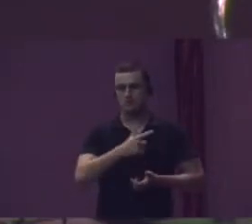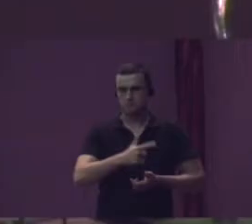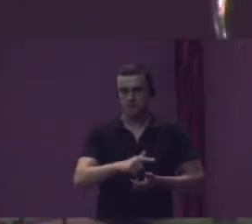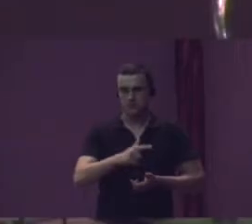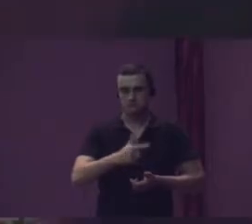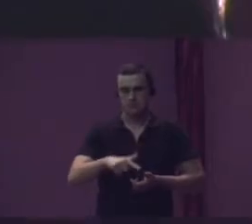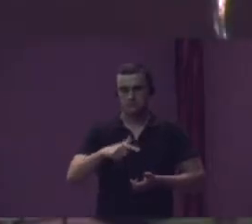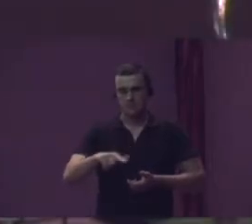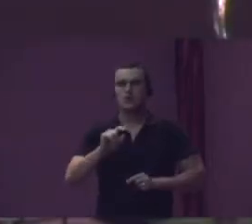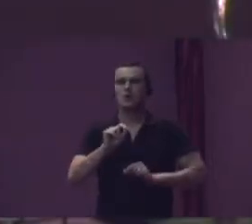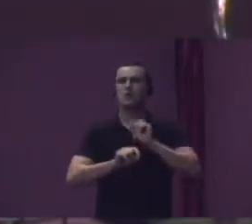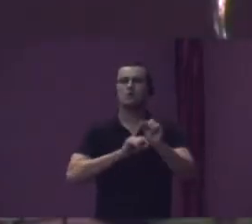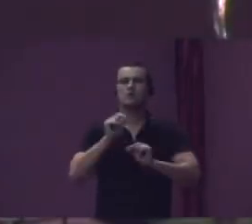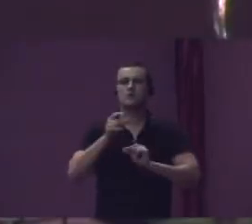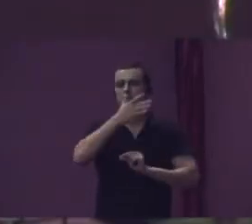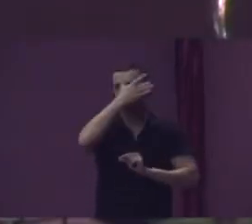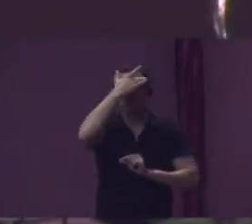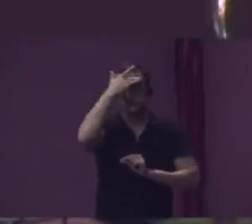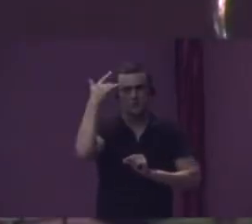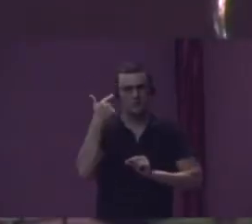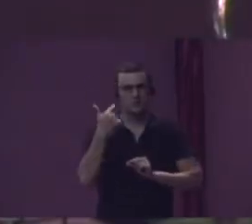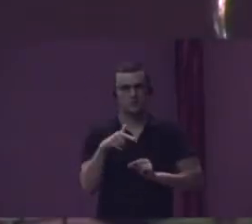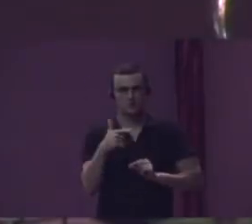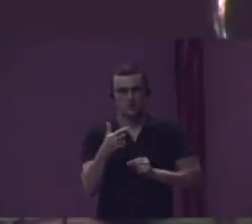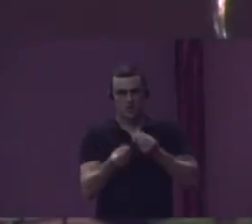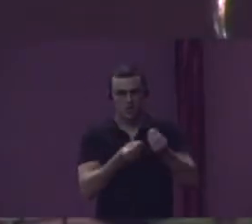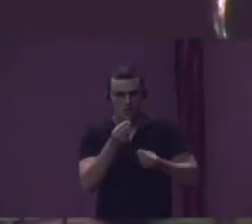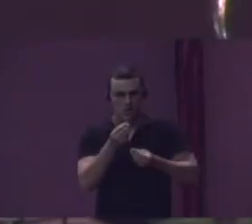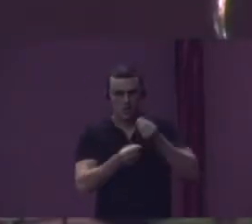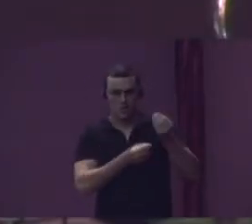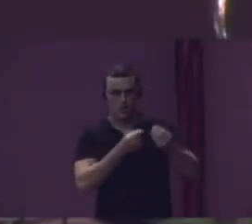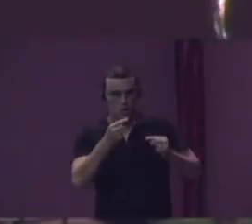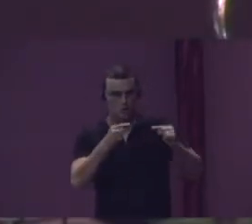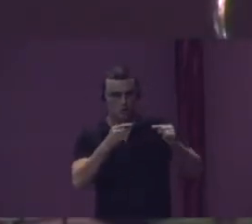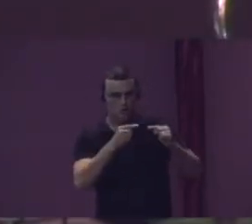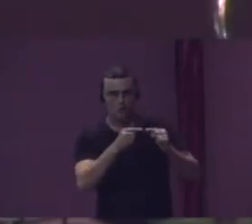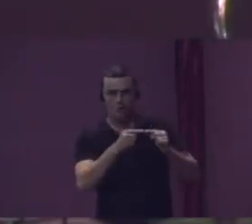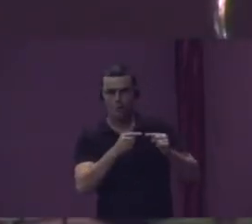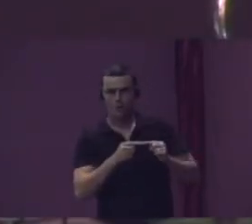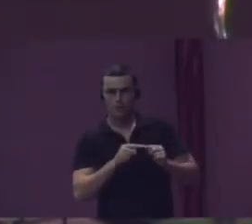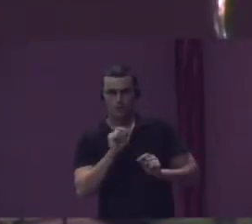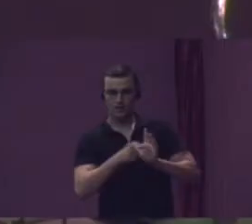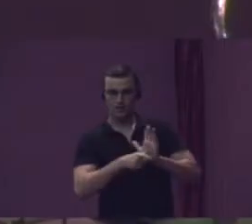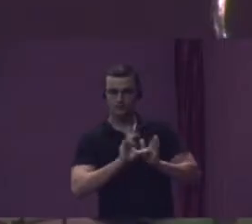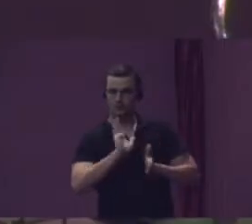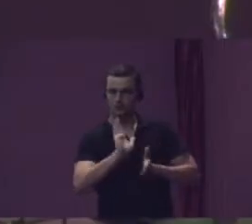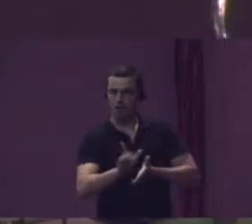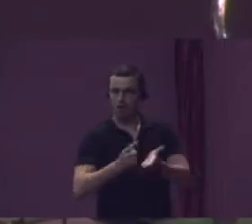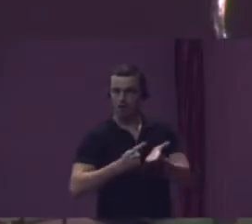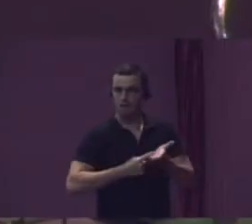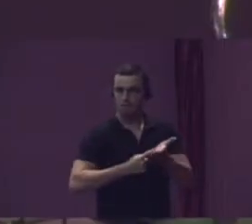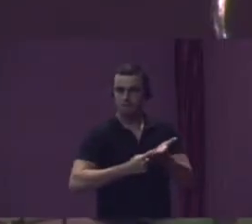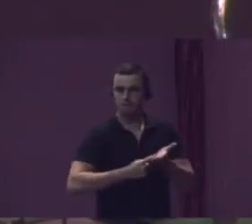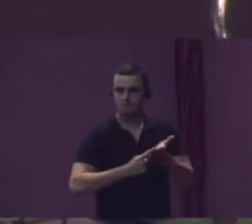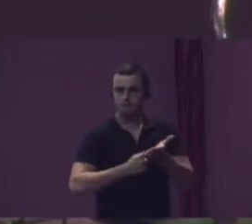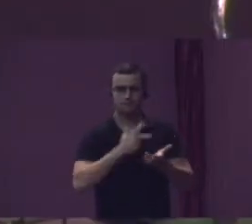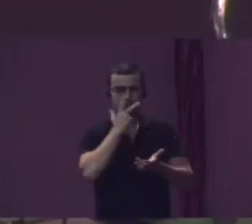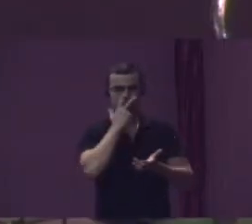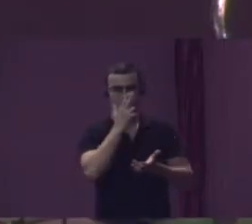In the early 1960s, cesareans constituted over 5% of all deliveries on the island. They went